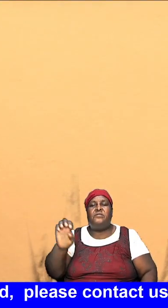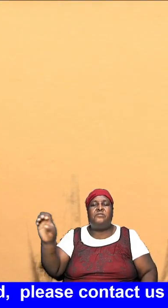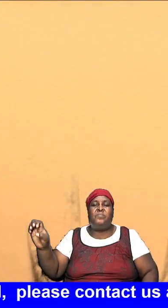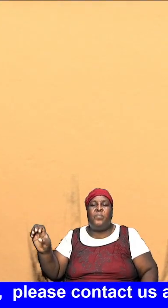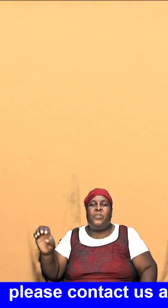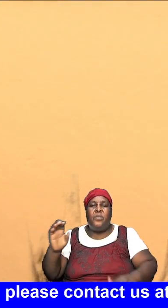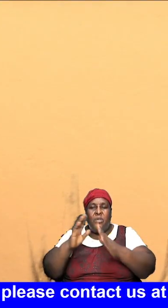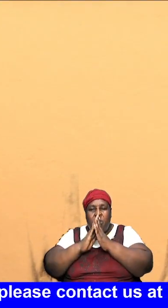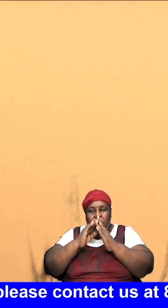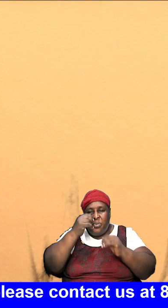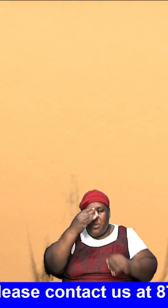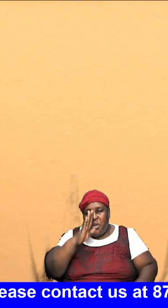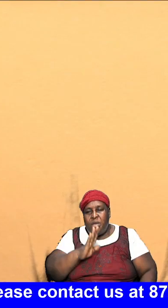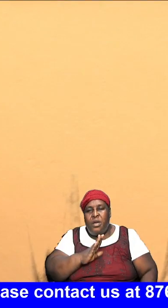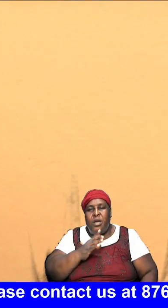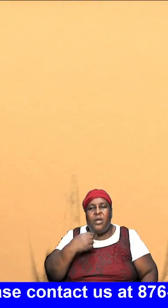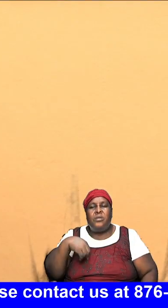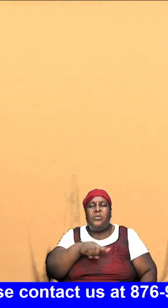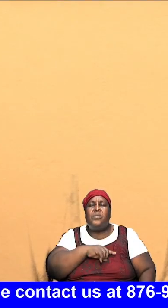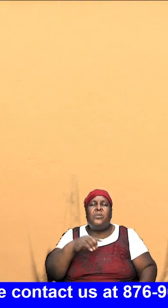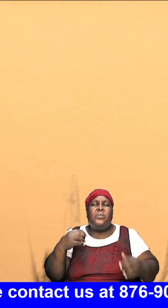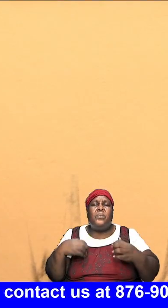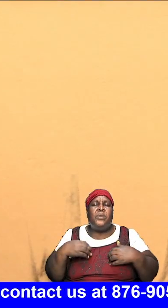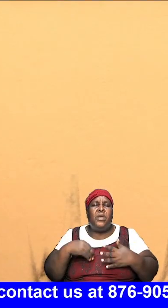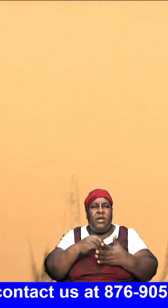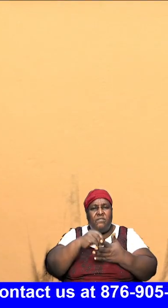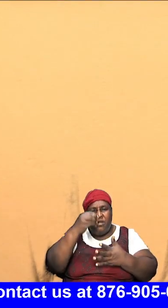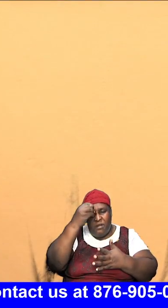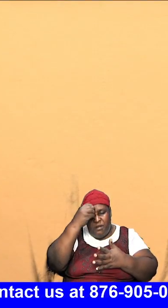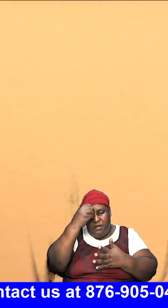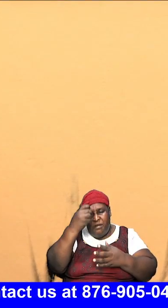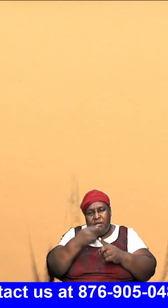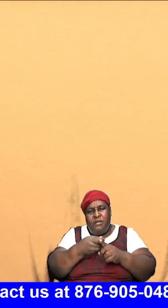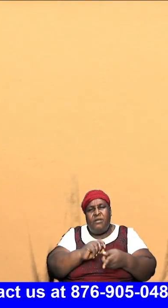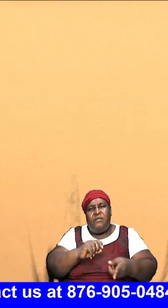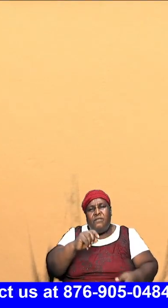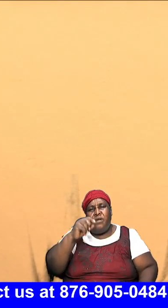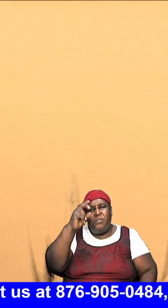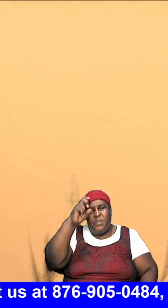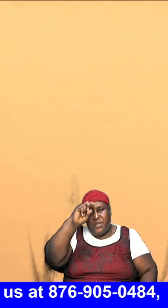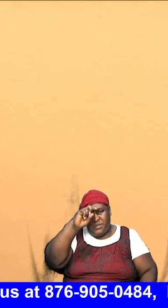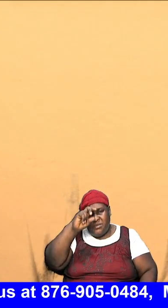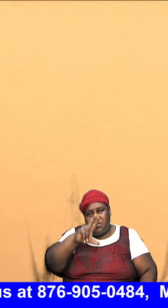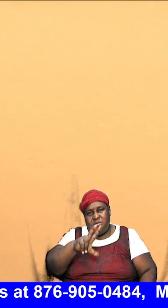I pray, God, that we have learned something from Exodus chapter 33.